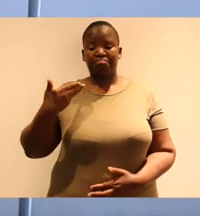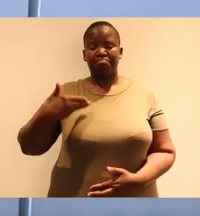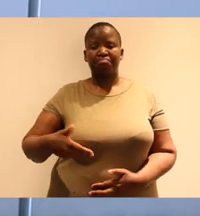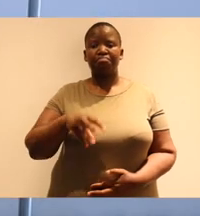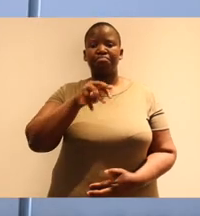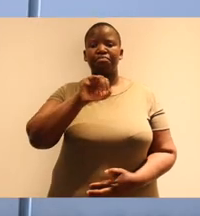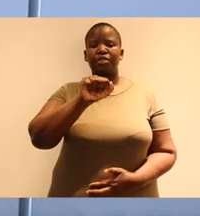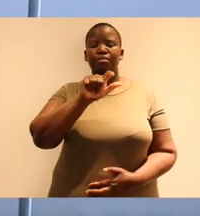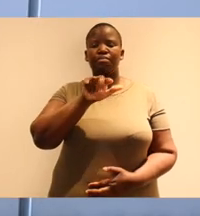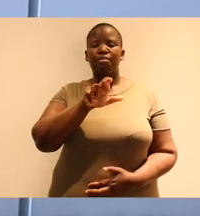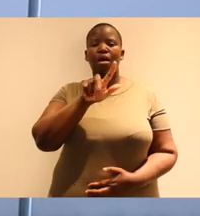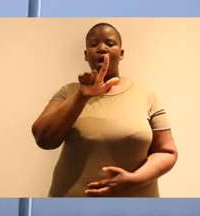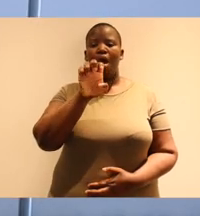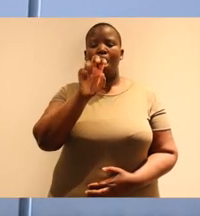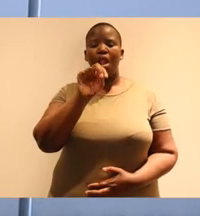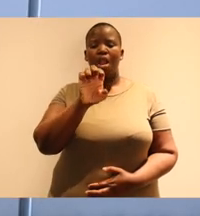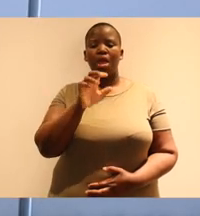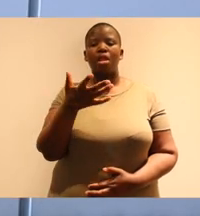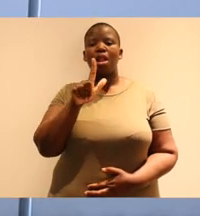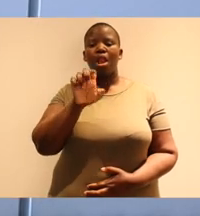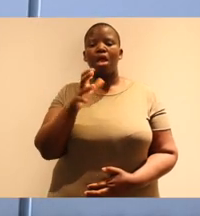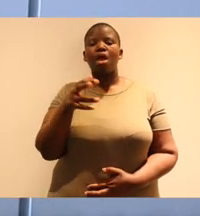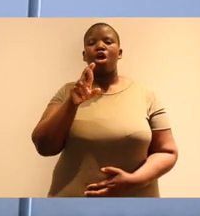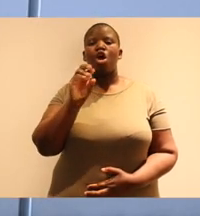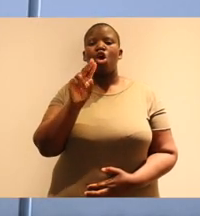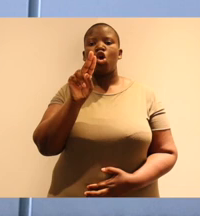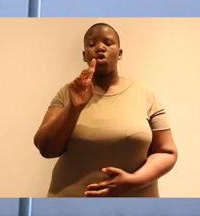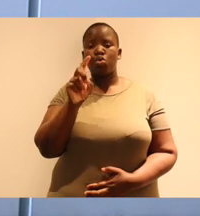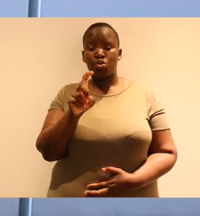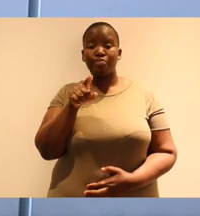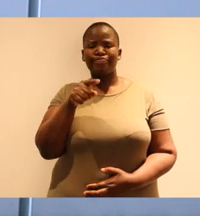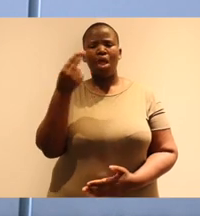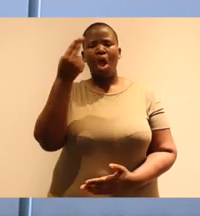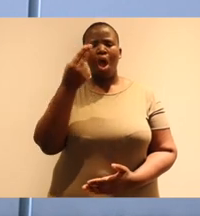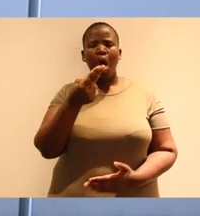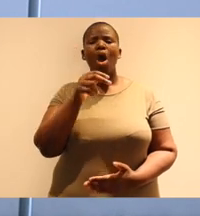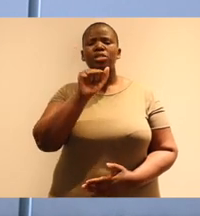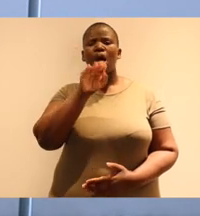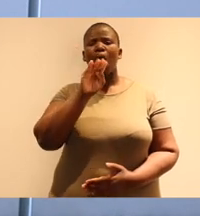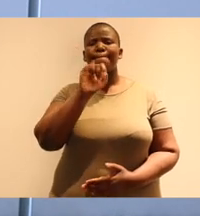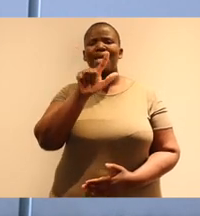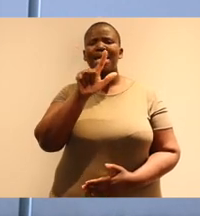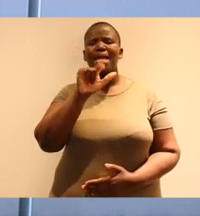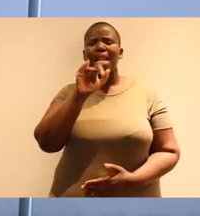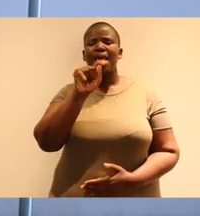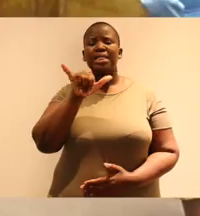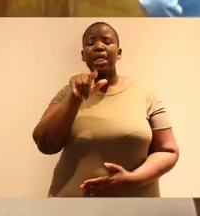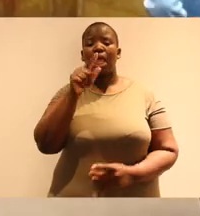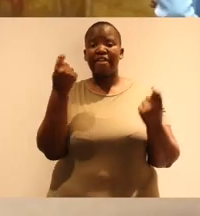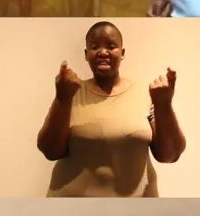Amalie Leroux, it gives me great pleasure to announce that the Artsability Festival is going